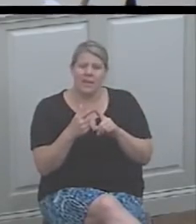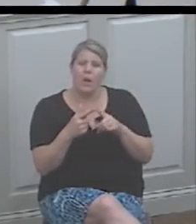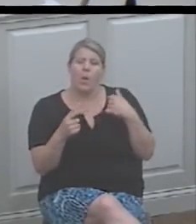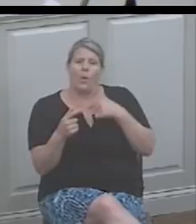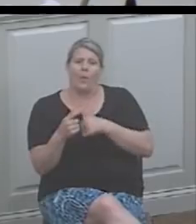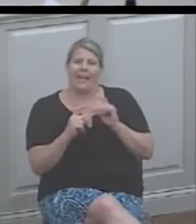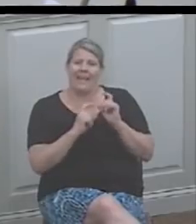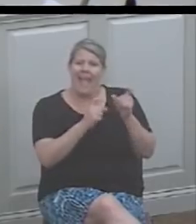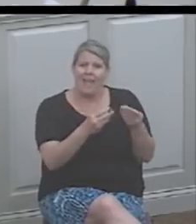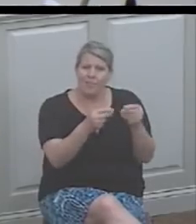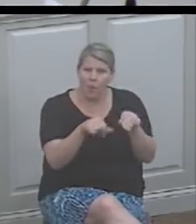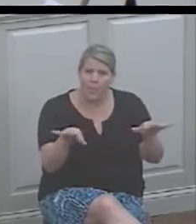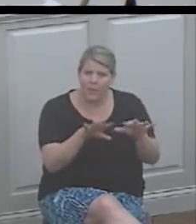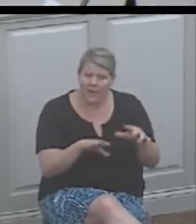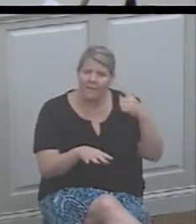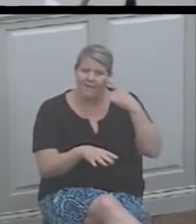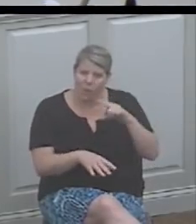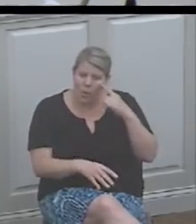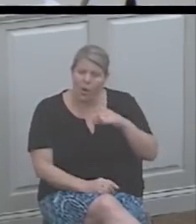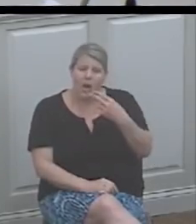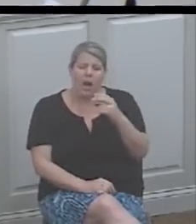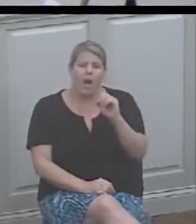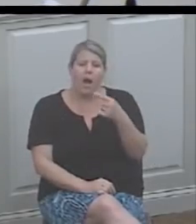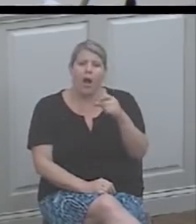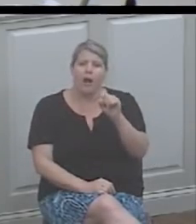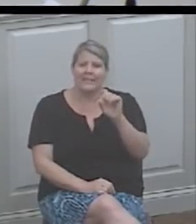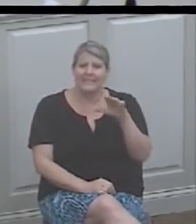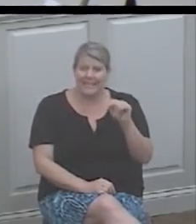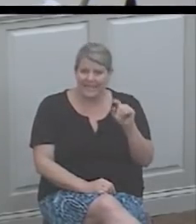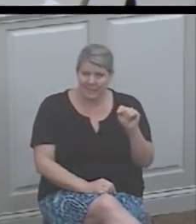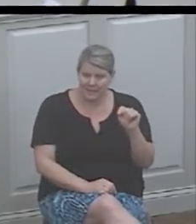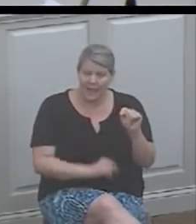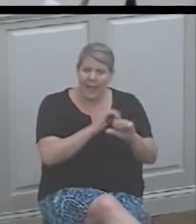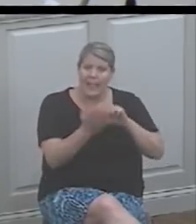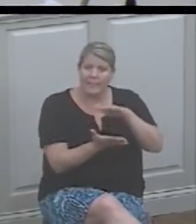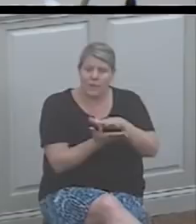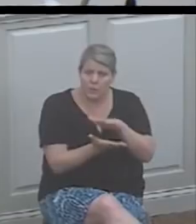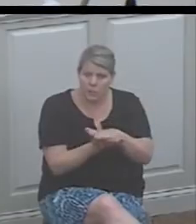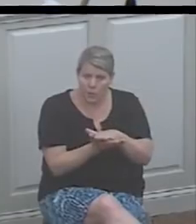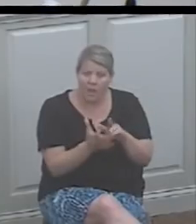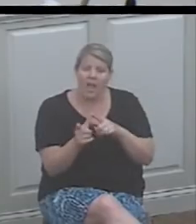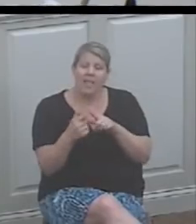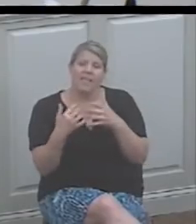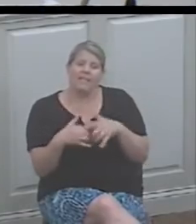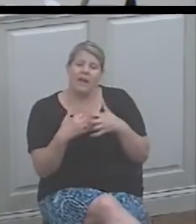Hogsett Elementary School, and Genesco continued to operate on what was thought to be 7.8